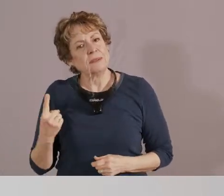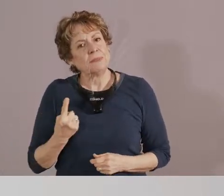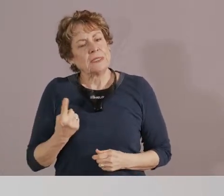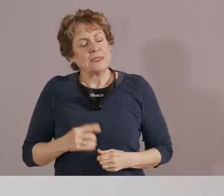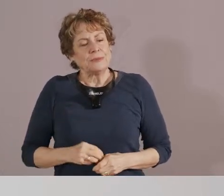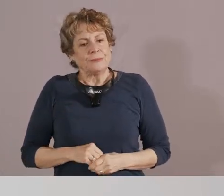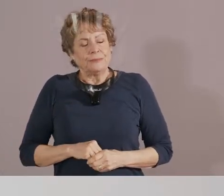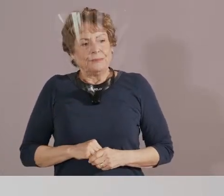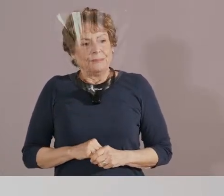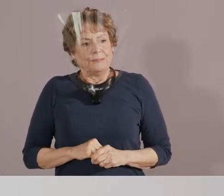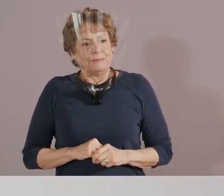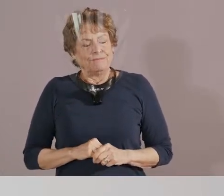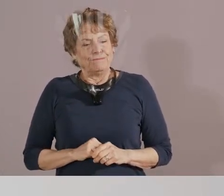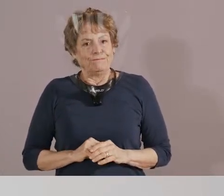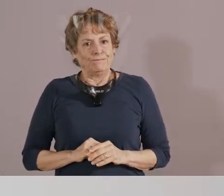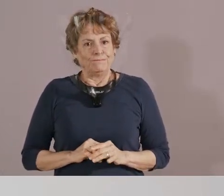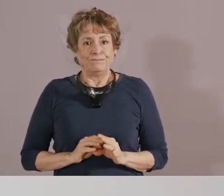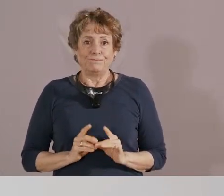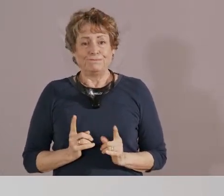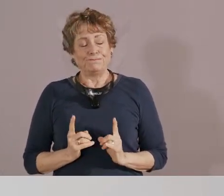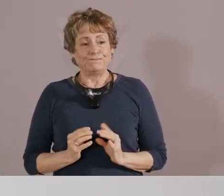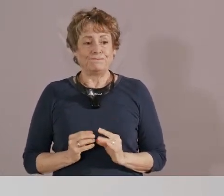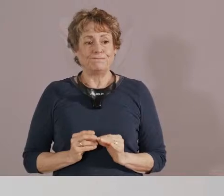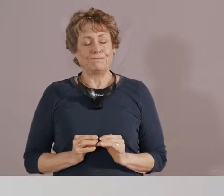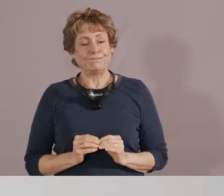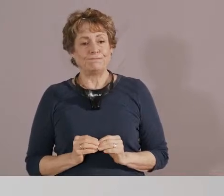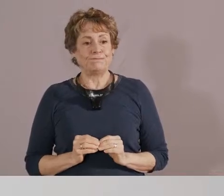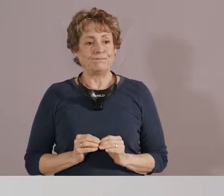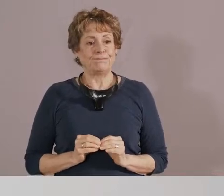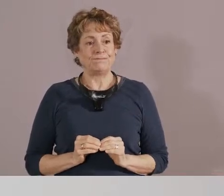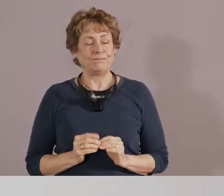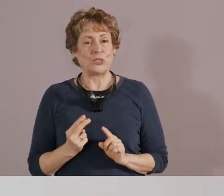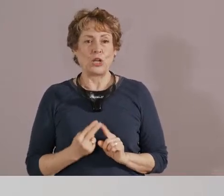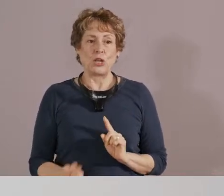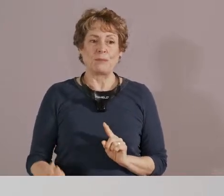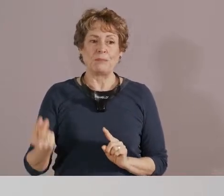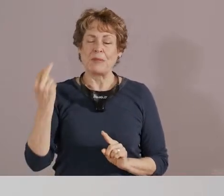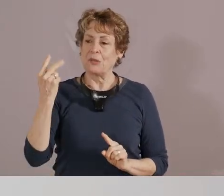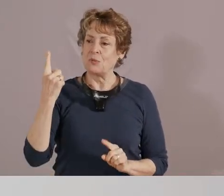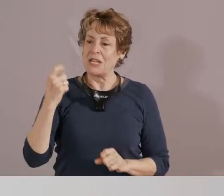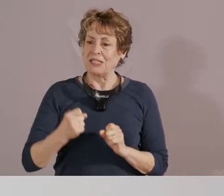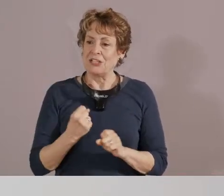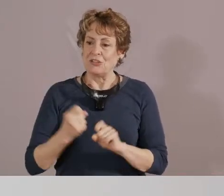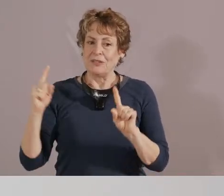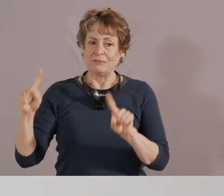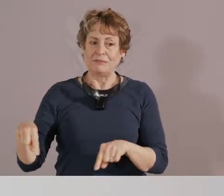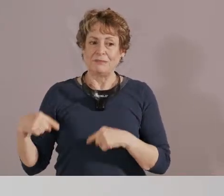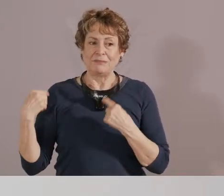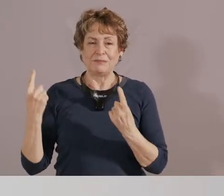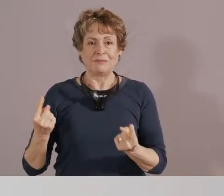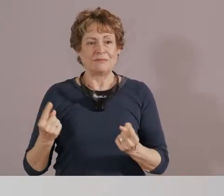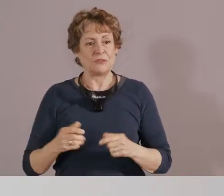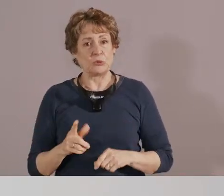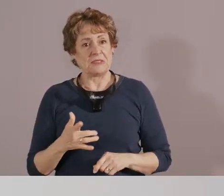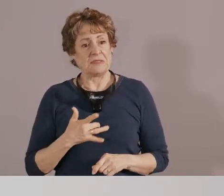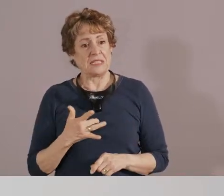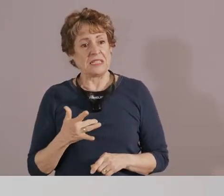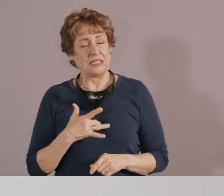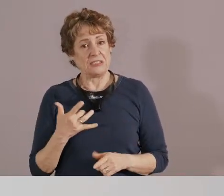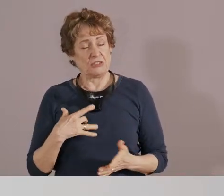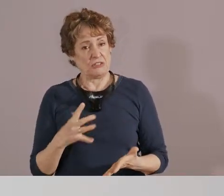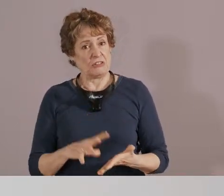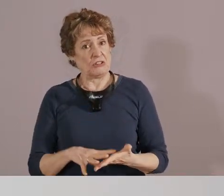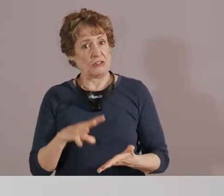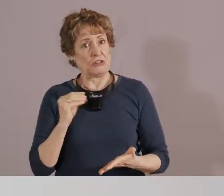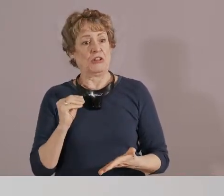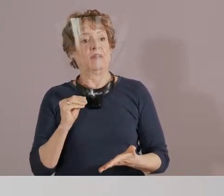by one. But basically, looking back on the past year, what do you feel like we've learned? What do you think